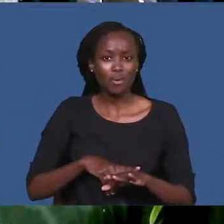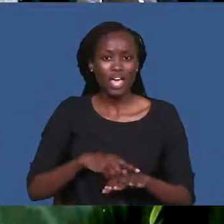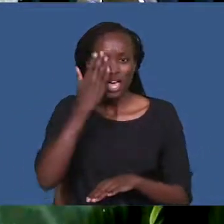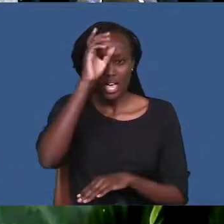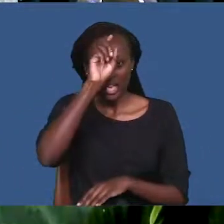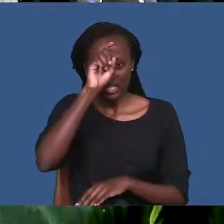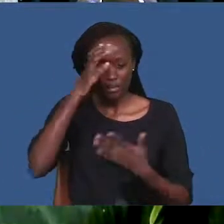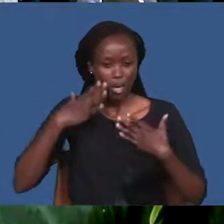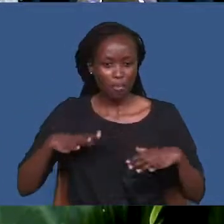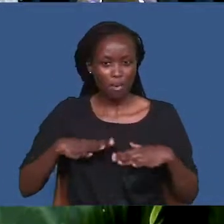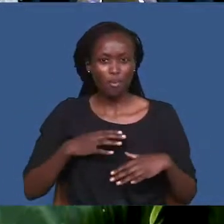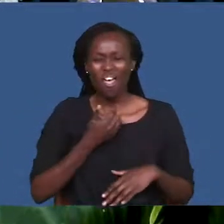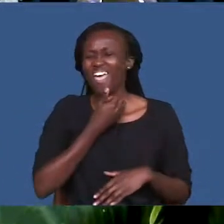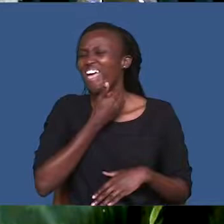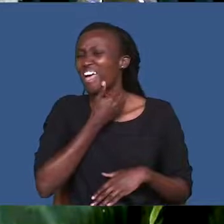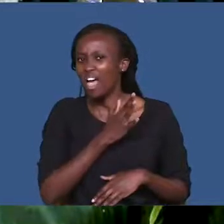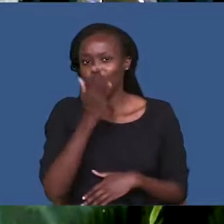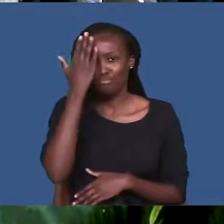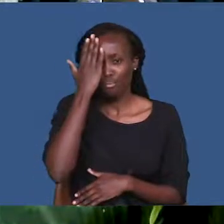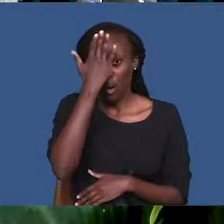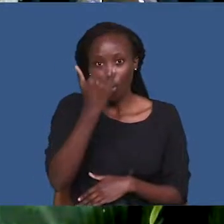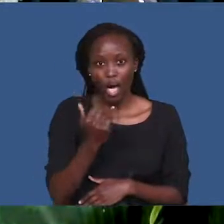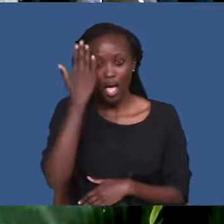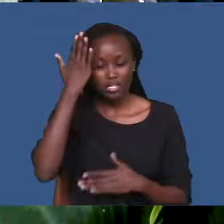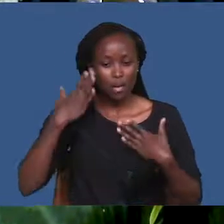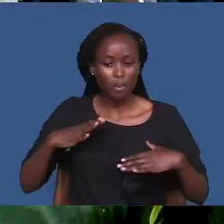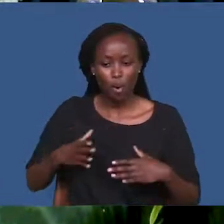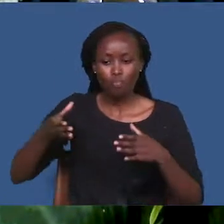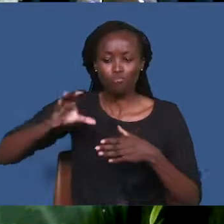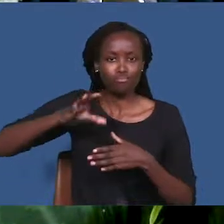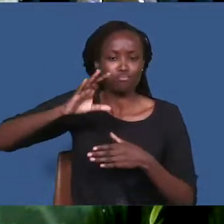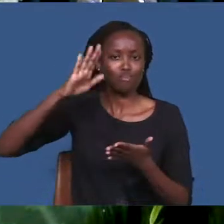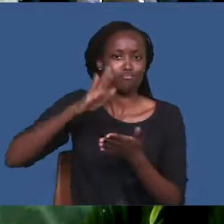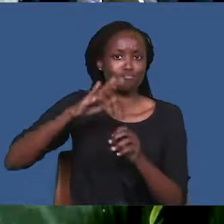greatly in number or numerically. He was rescued by